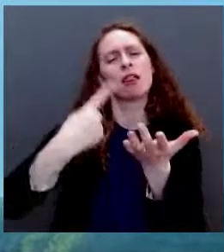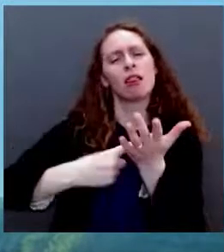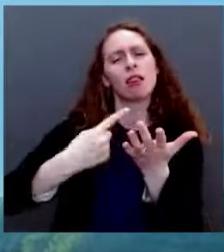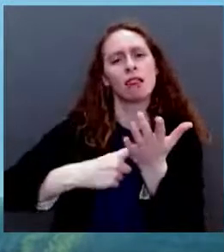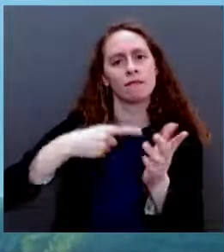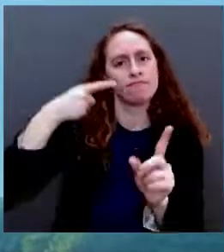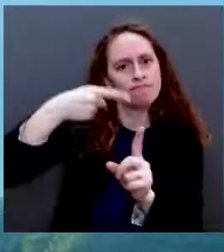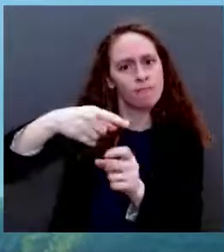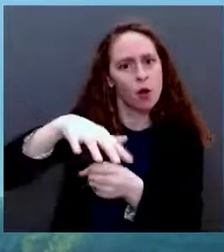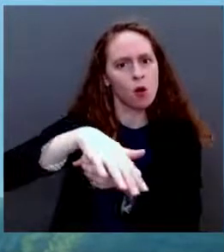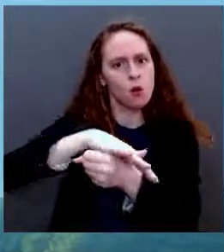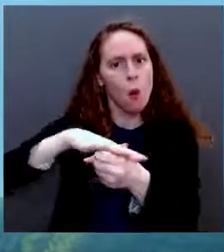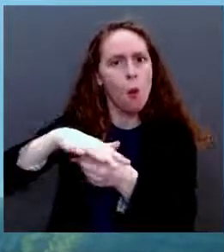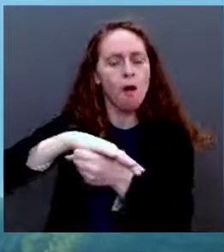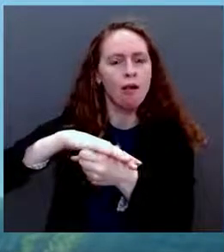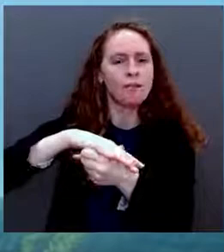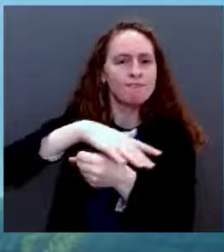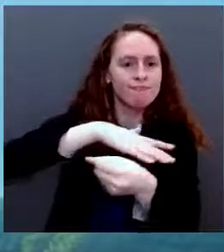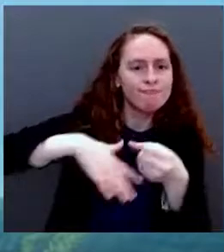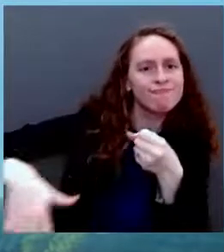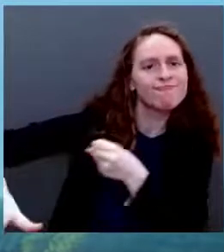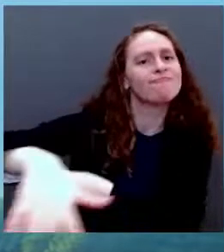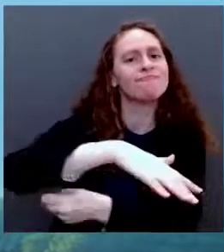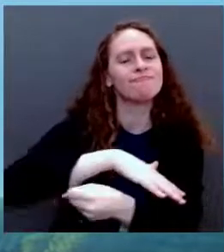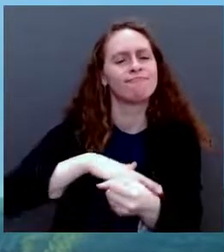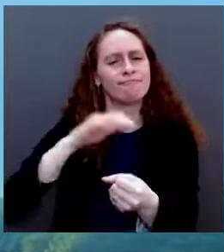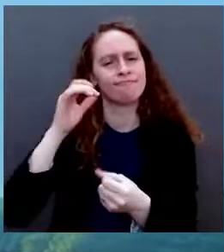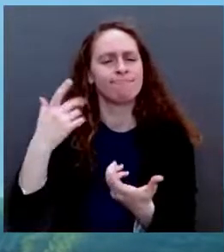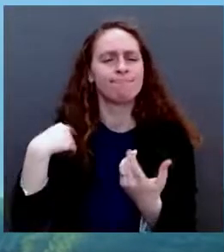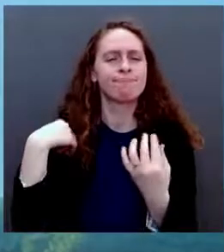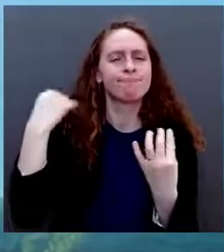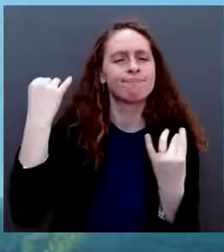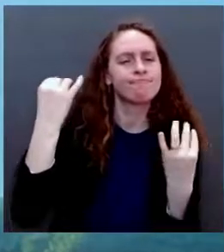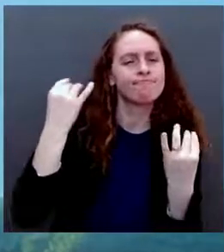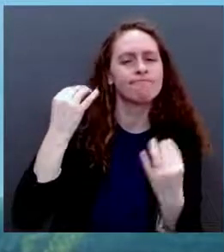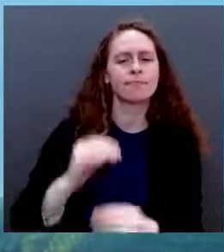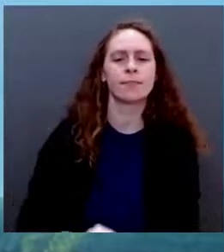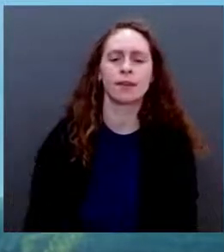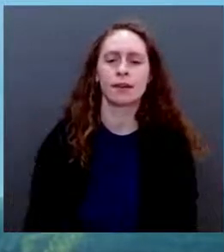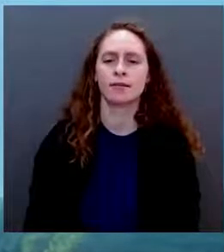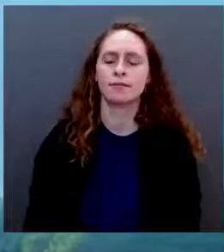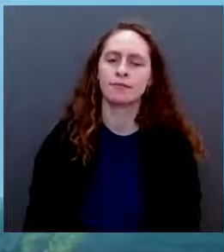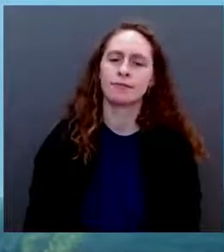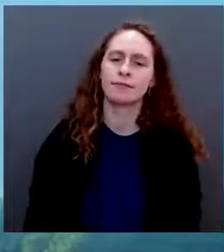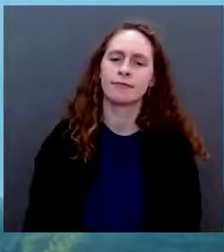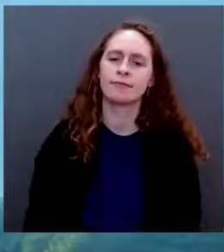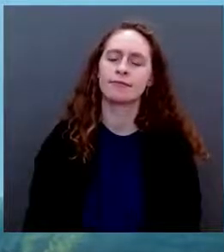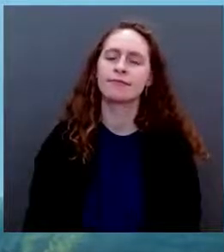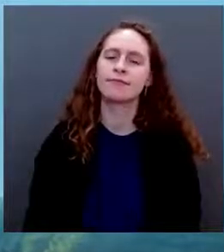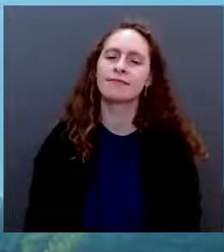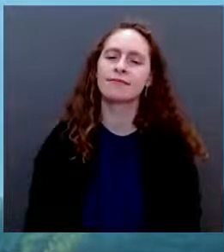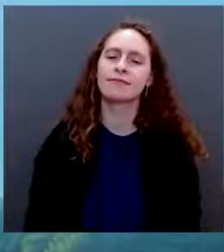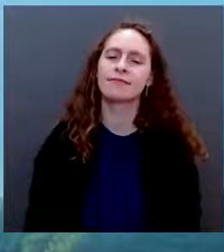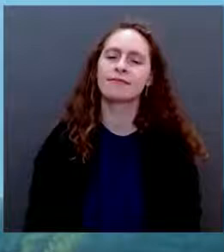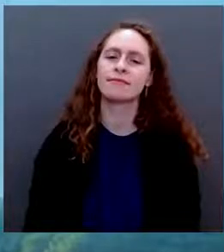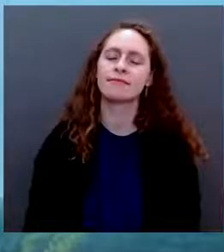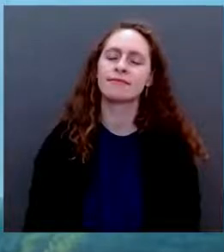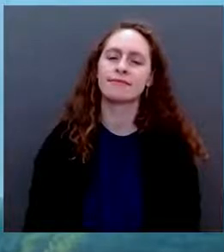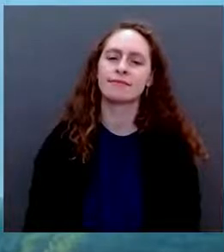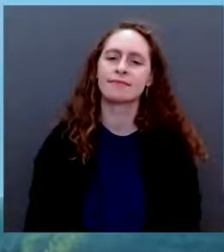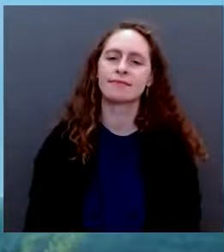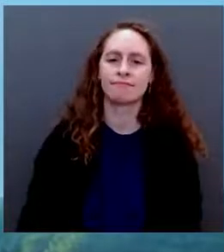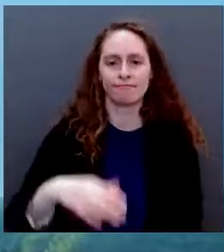up to sell your cattle? I mean, the average farmer, cattleman in Iowa